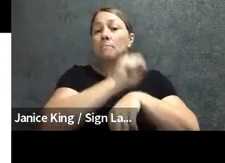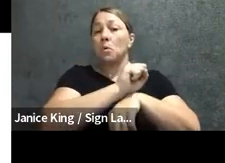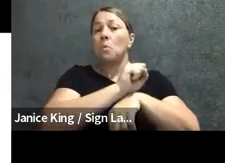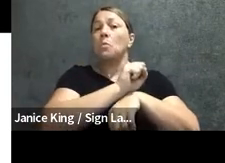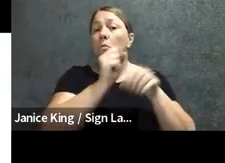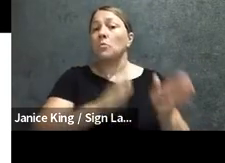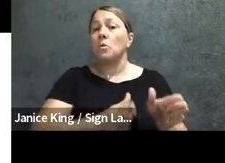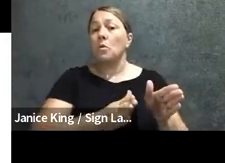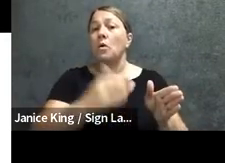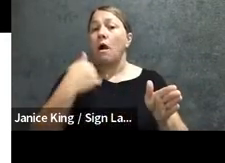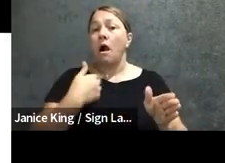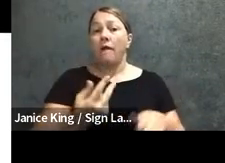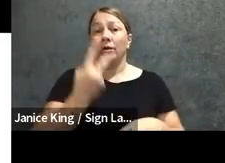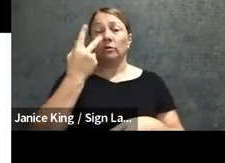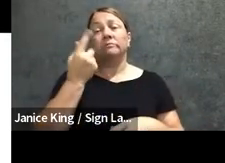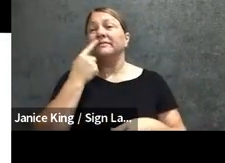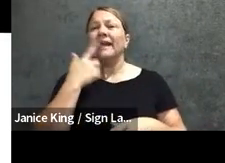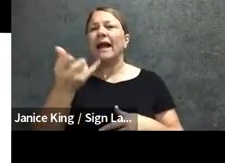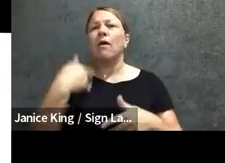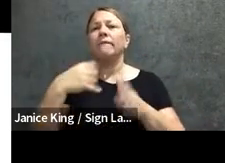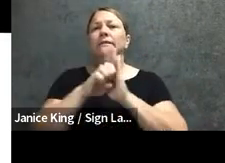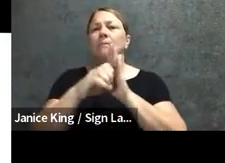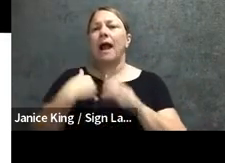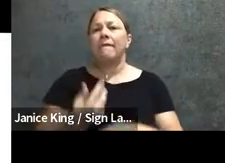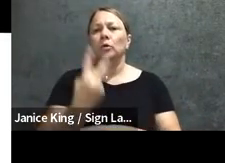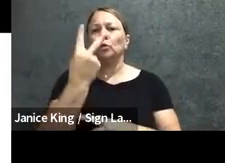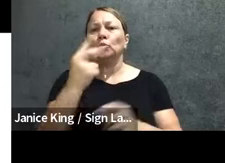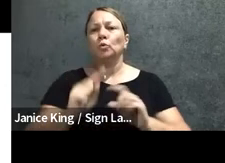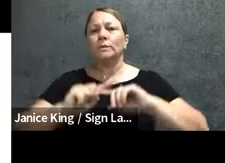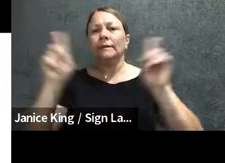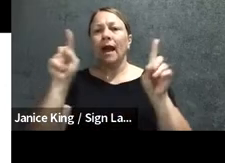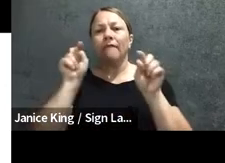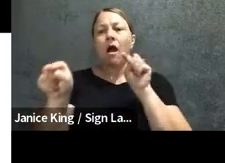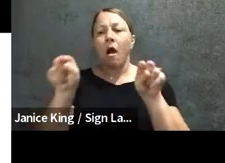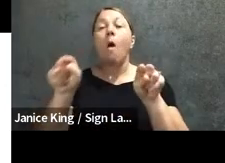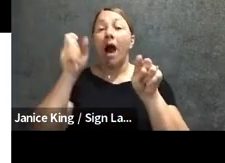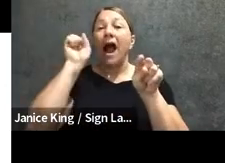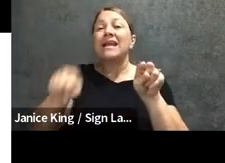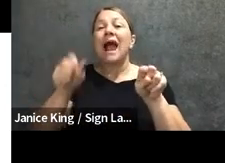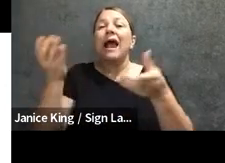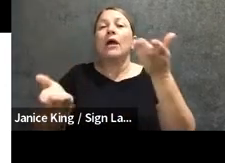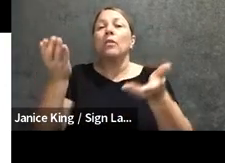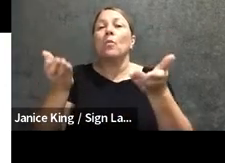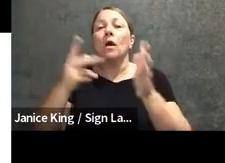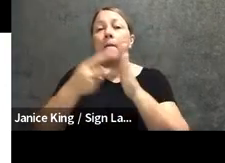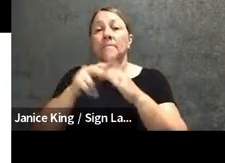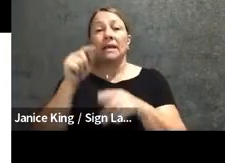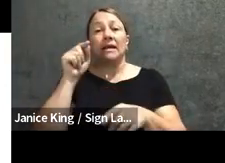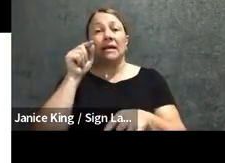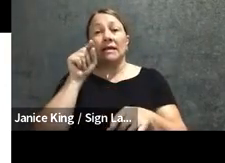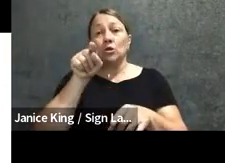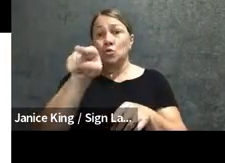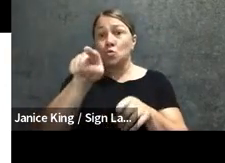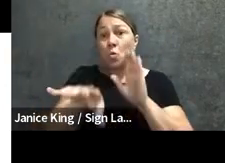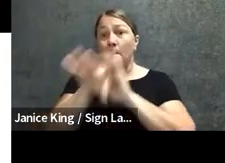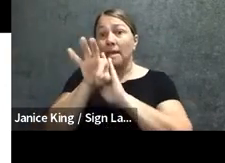are two equally effective accommodations, but they both have to be effective. So an employer can't choose an ineffective accommodation because